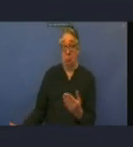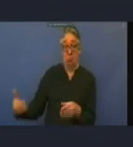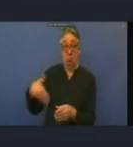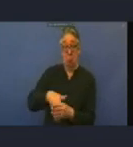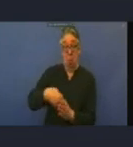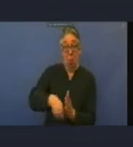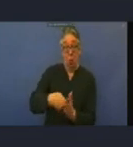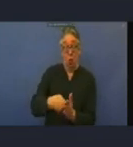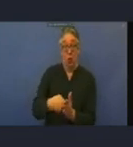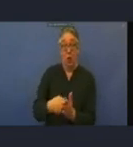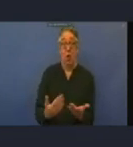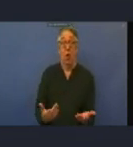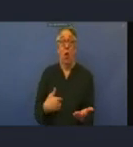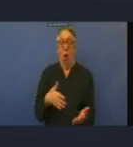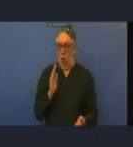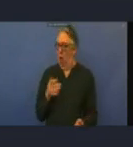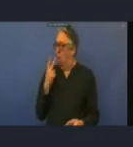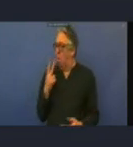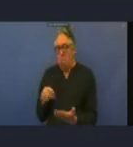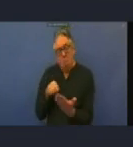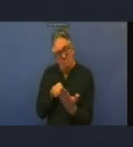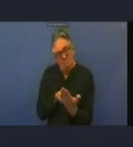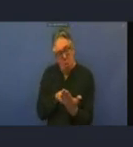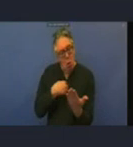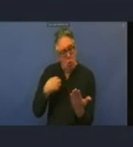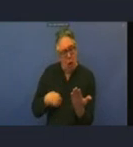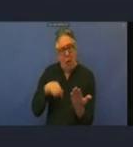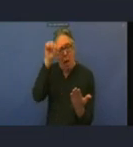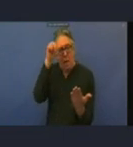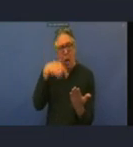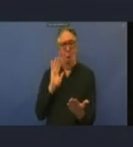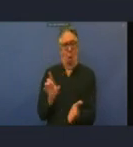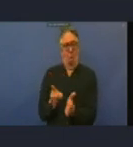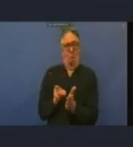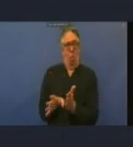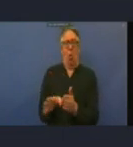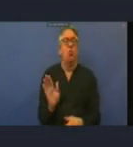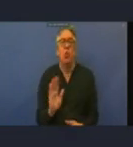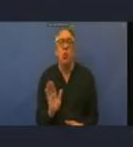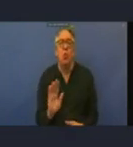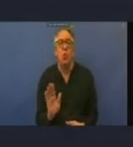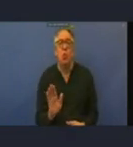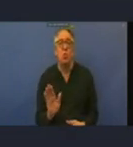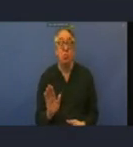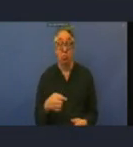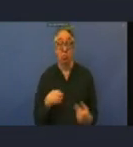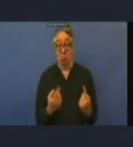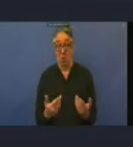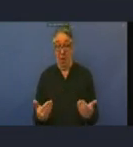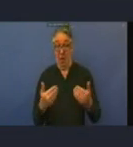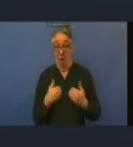per se a reason not to be able to participate. Huh? And we have partners, we have more and more partners